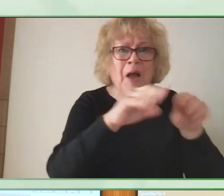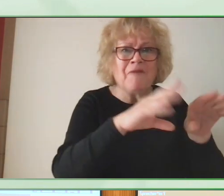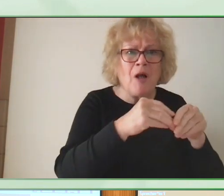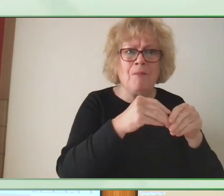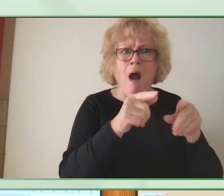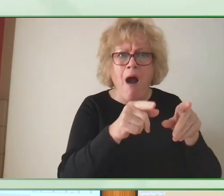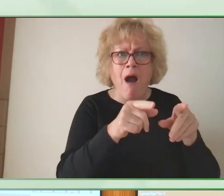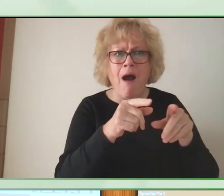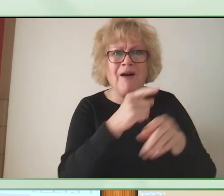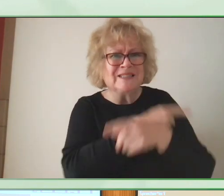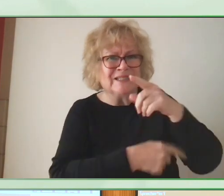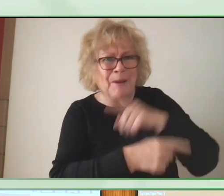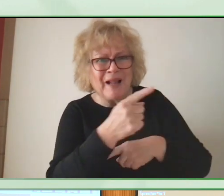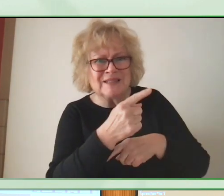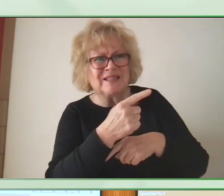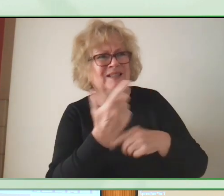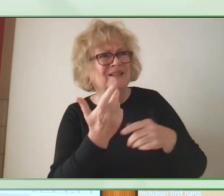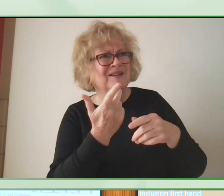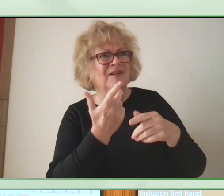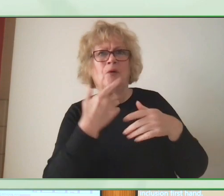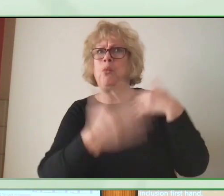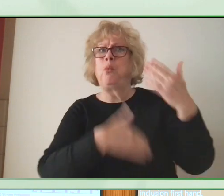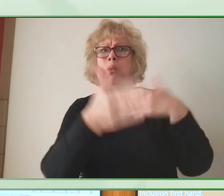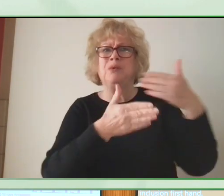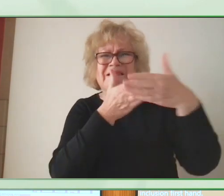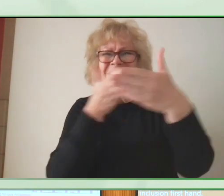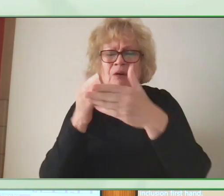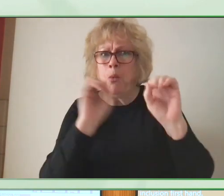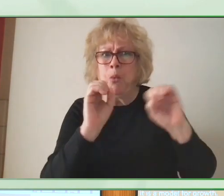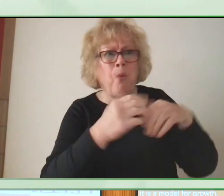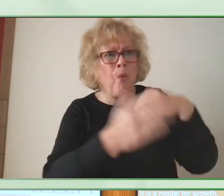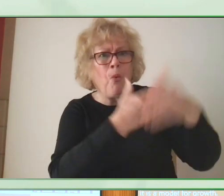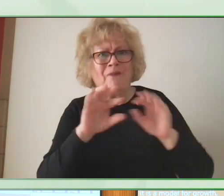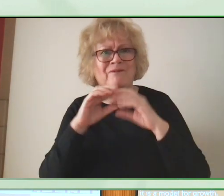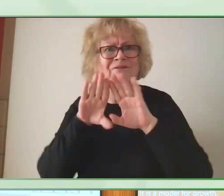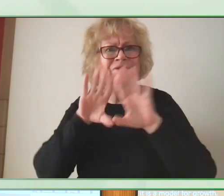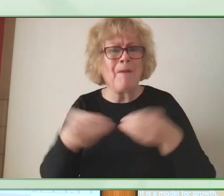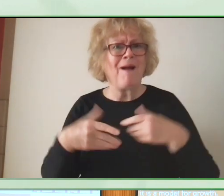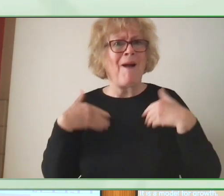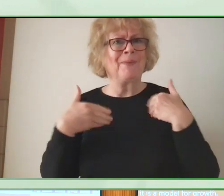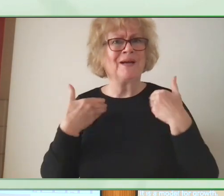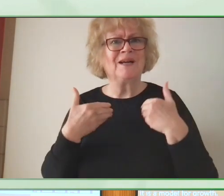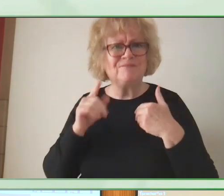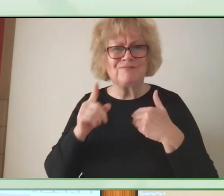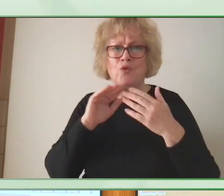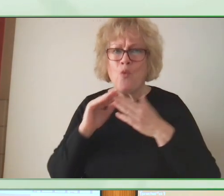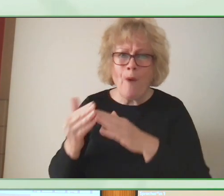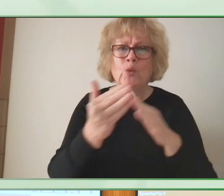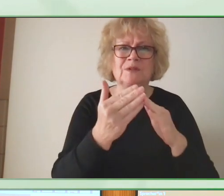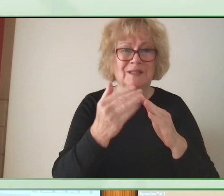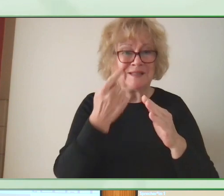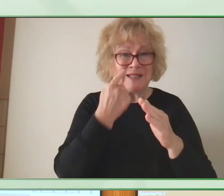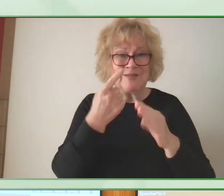firsthand. It is a model for growth. Our approach can be adapted to empower other marginalized groups, creating wider